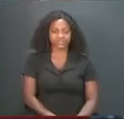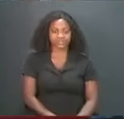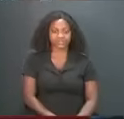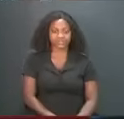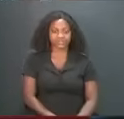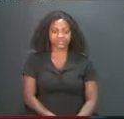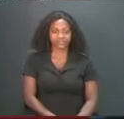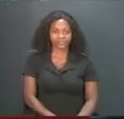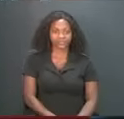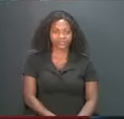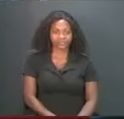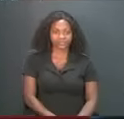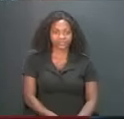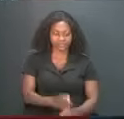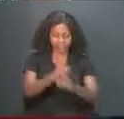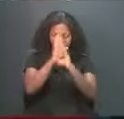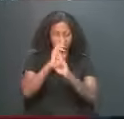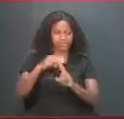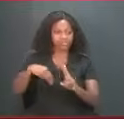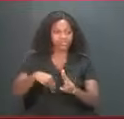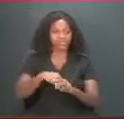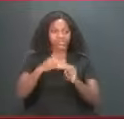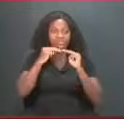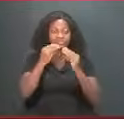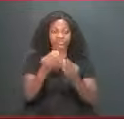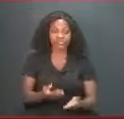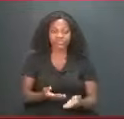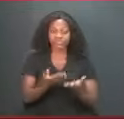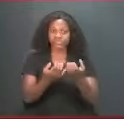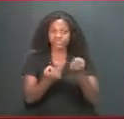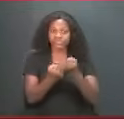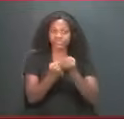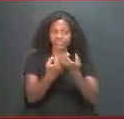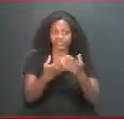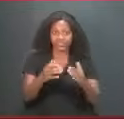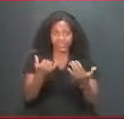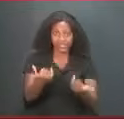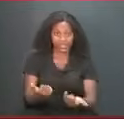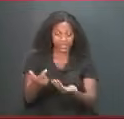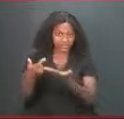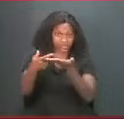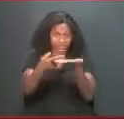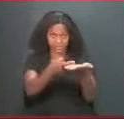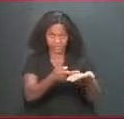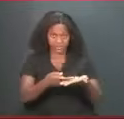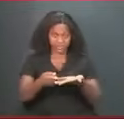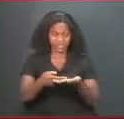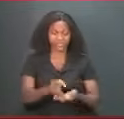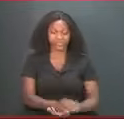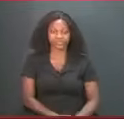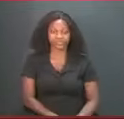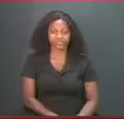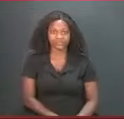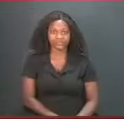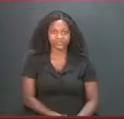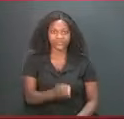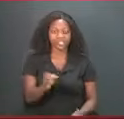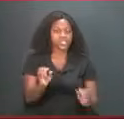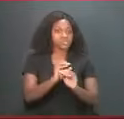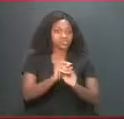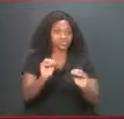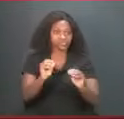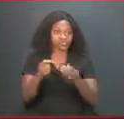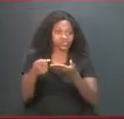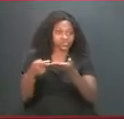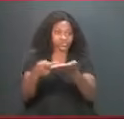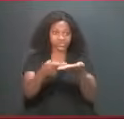Honorable members, motion has been moved and seconded for the consideration of the House. In the absence